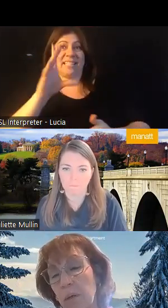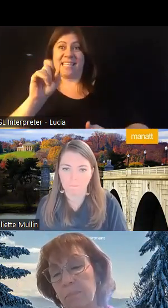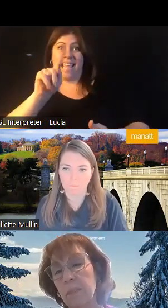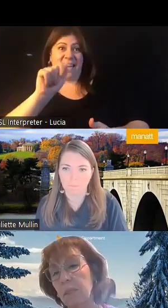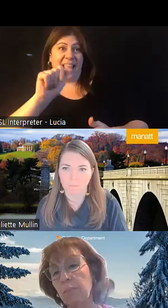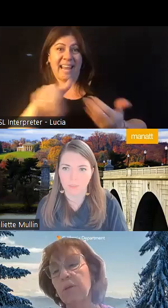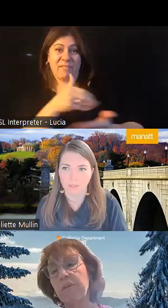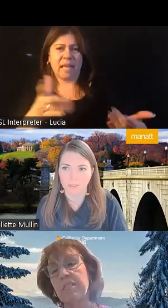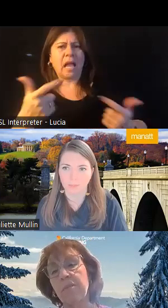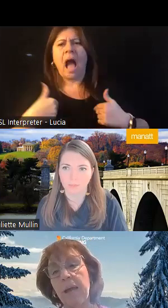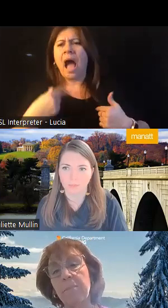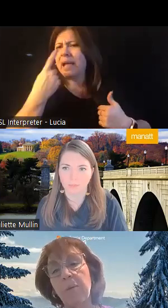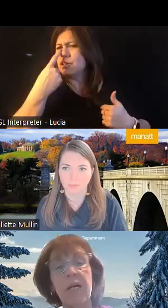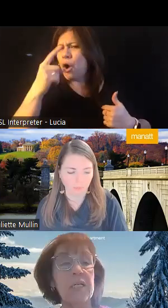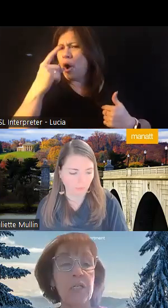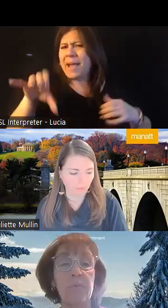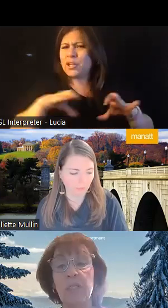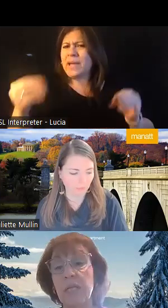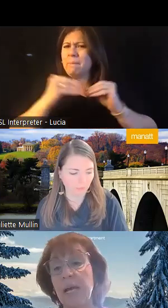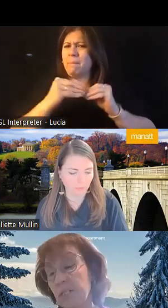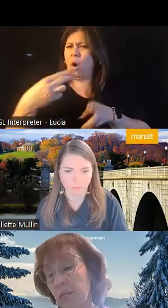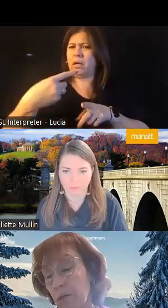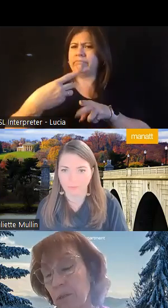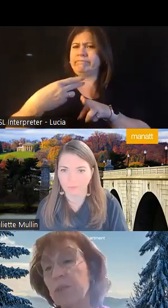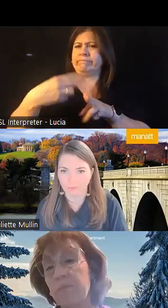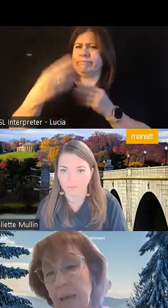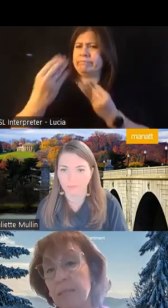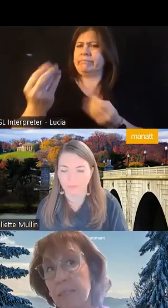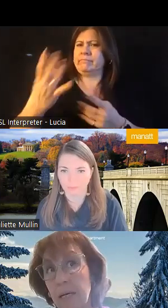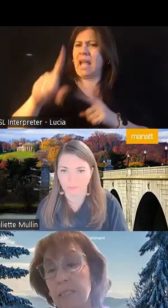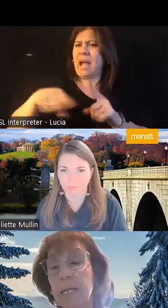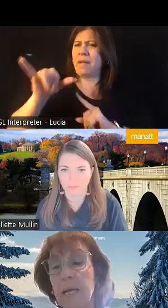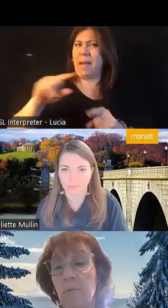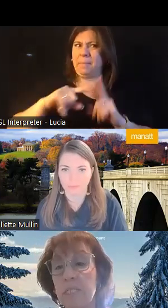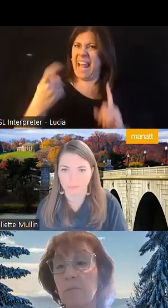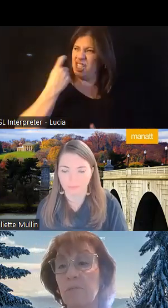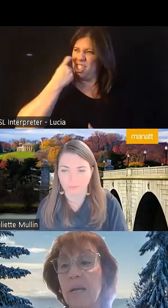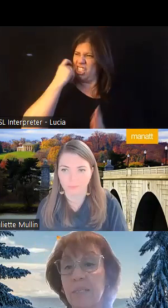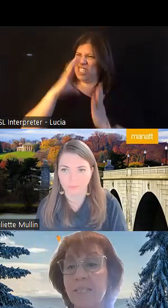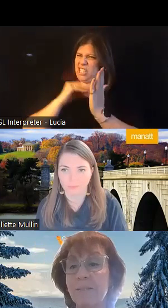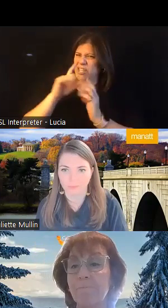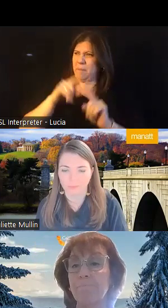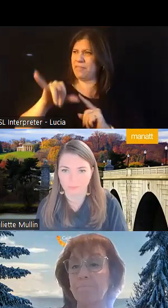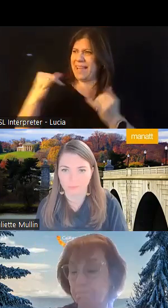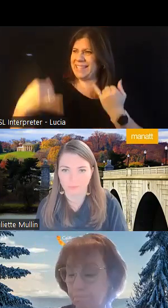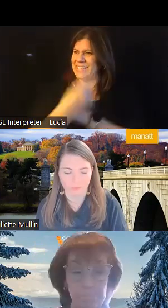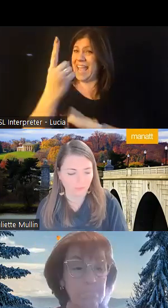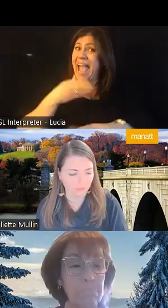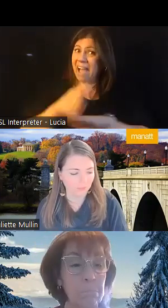do more briefings on that. But I wanted to share. I just learned of that today once it was finalized.